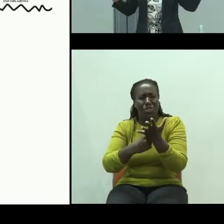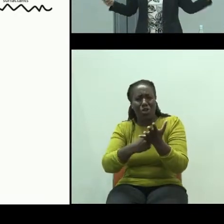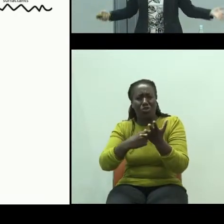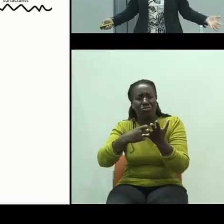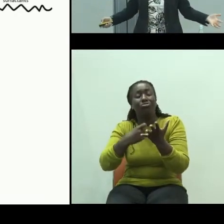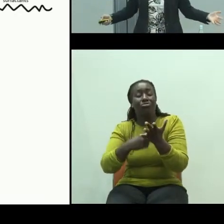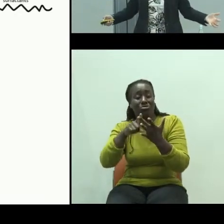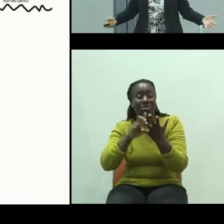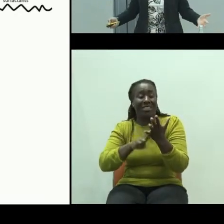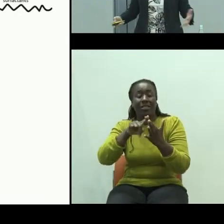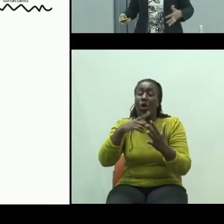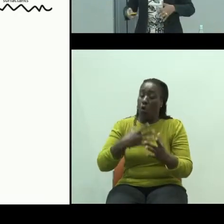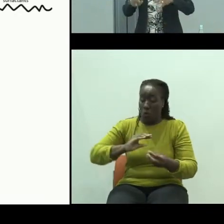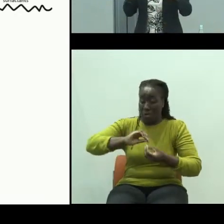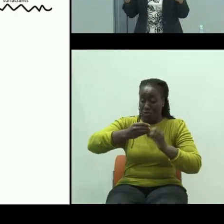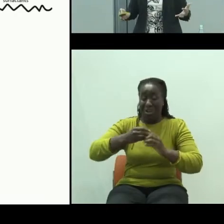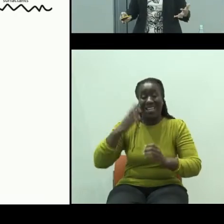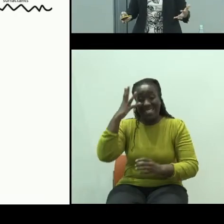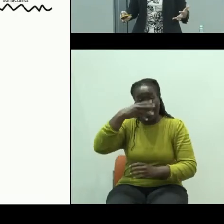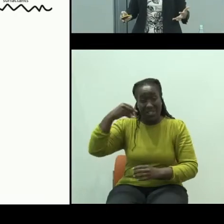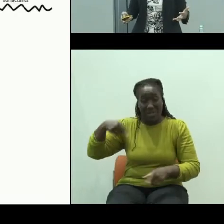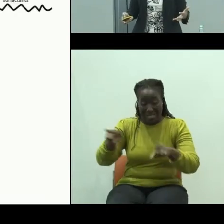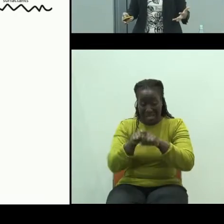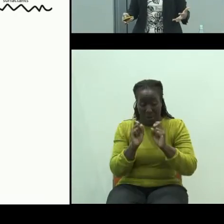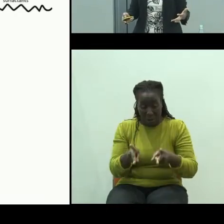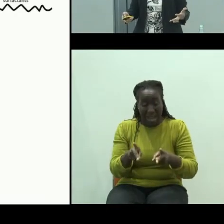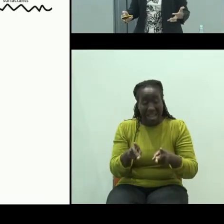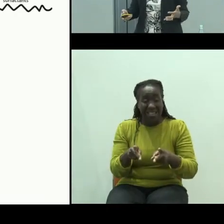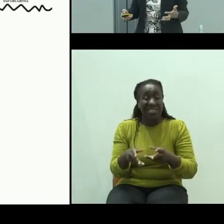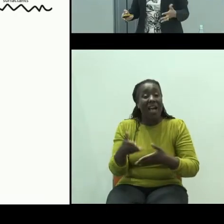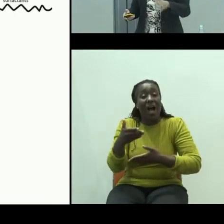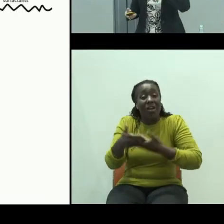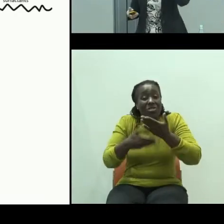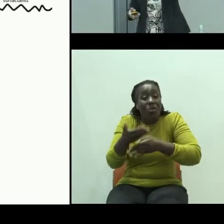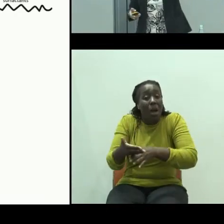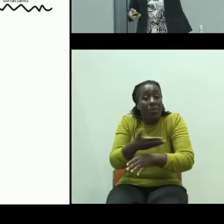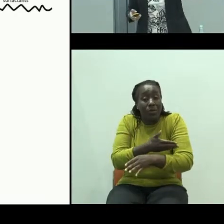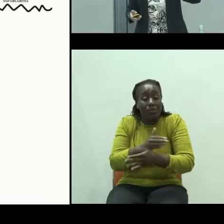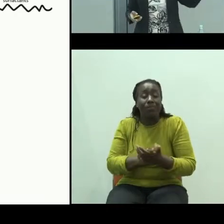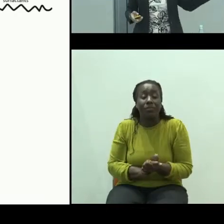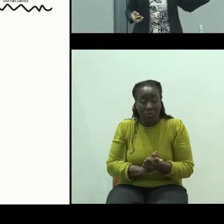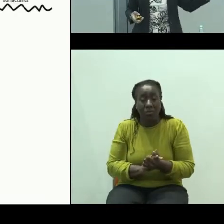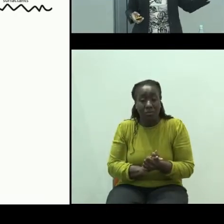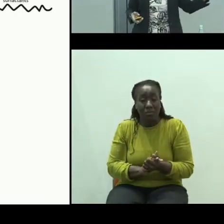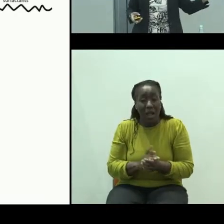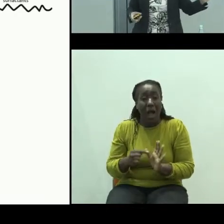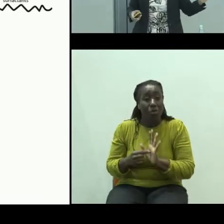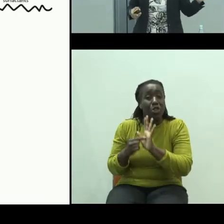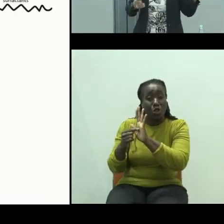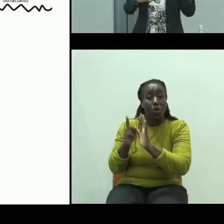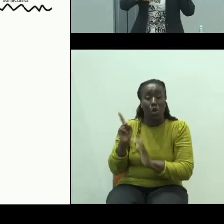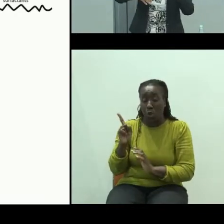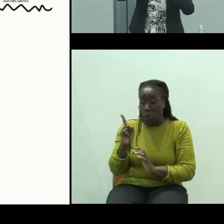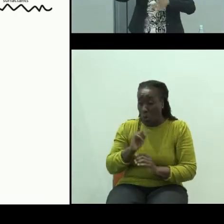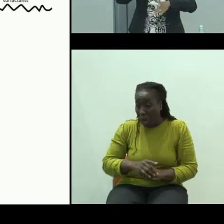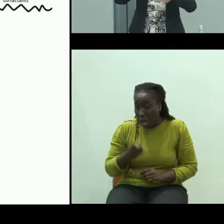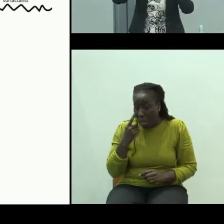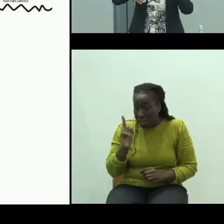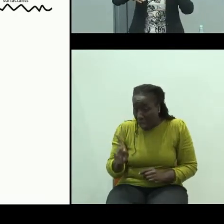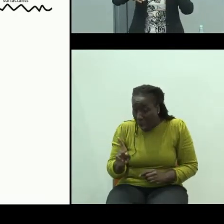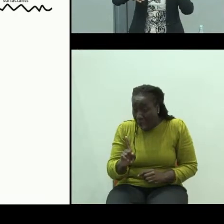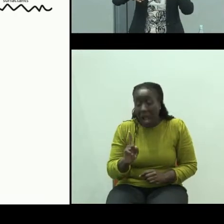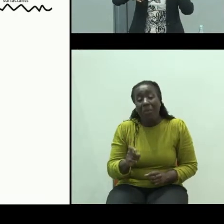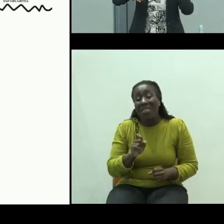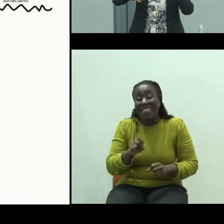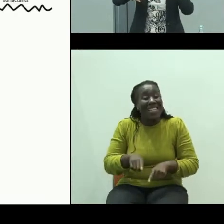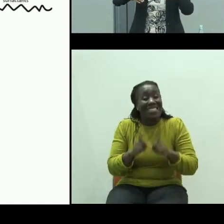a sensor for this in the same way that I described before. I'm showing here what those traces look like, but those are just different